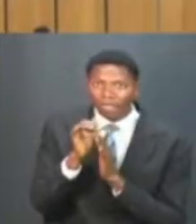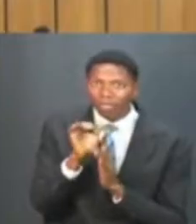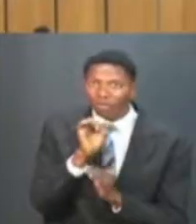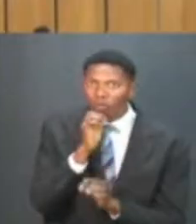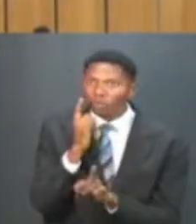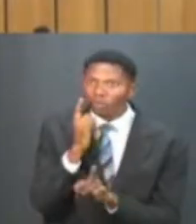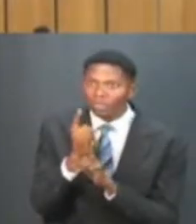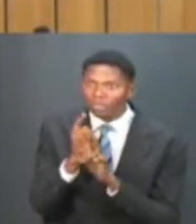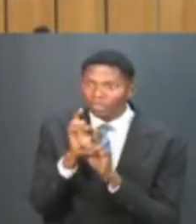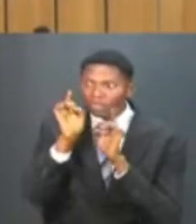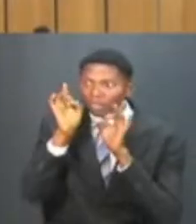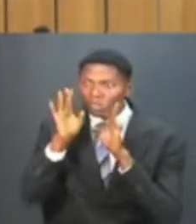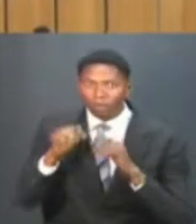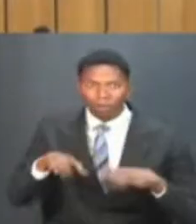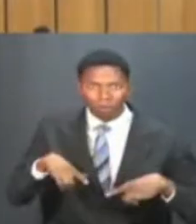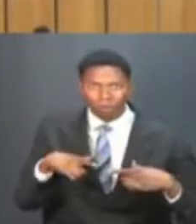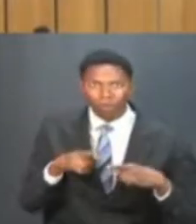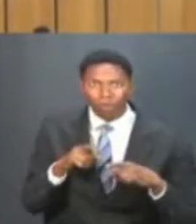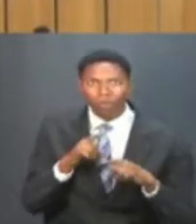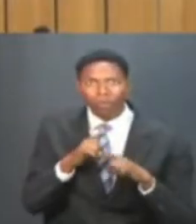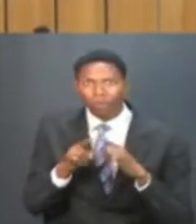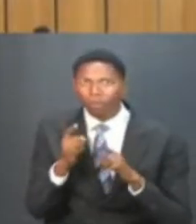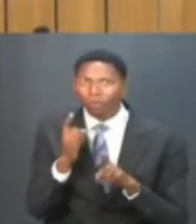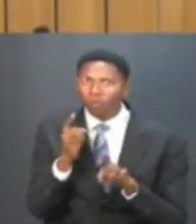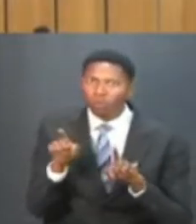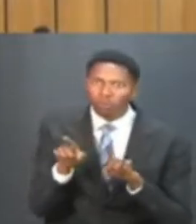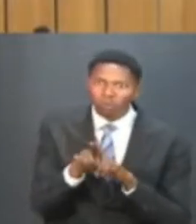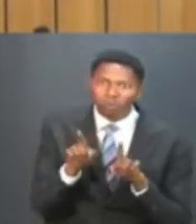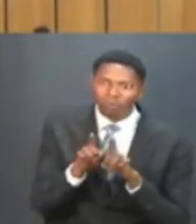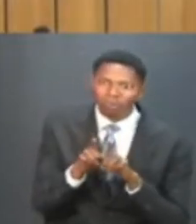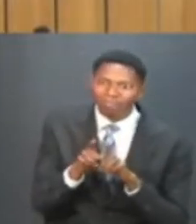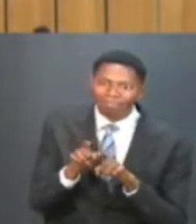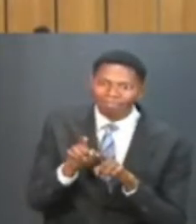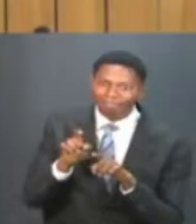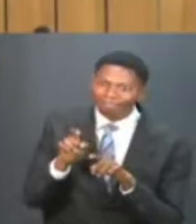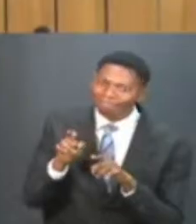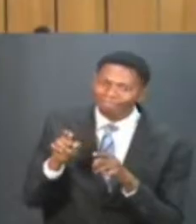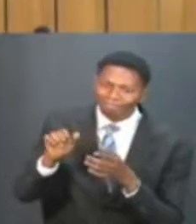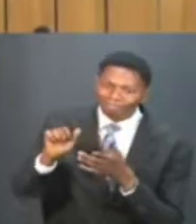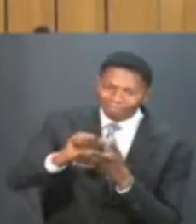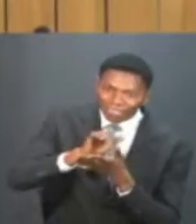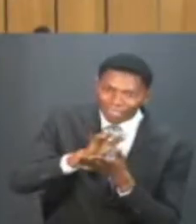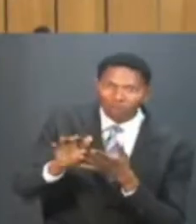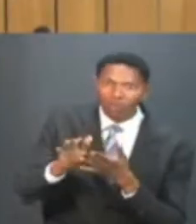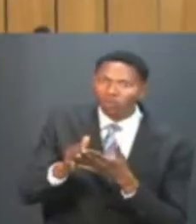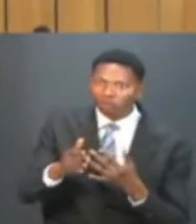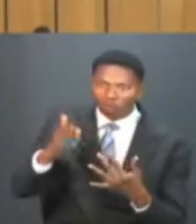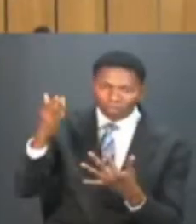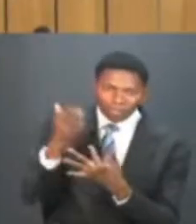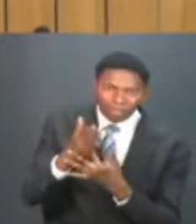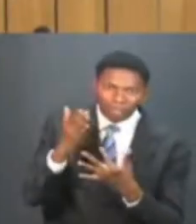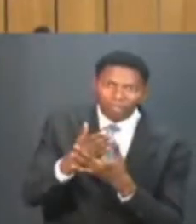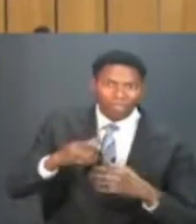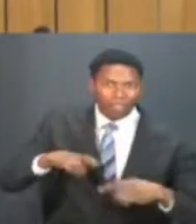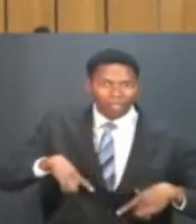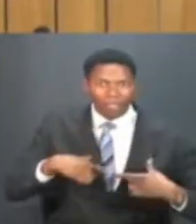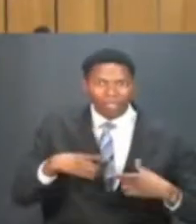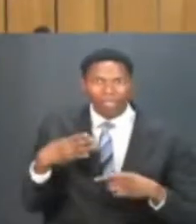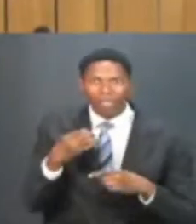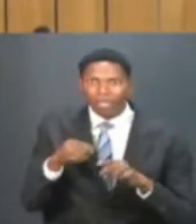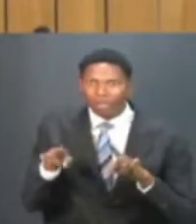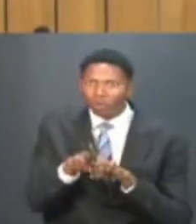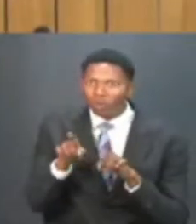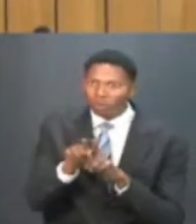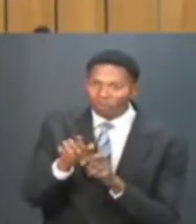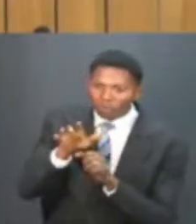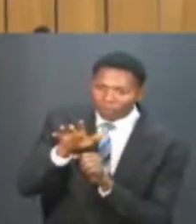threaten lives, it impoverishes households, disrupts livelihoods, and places enormous pressure on